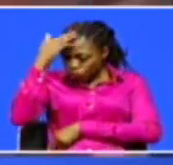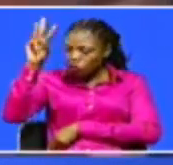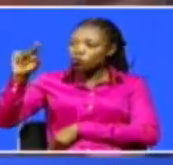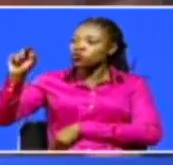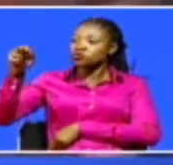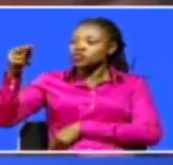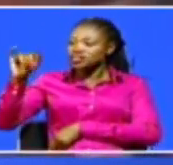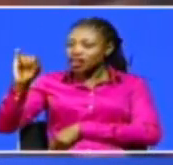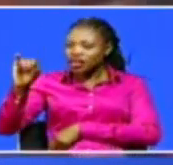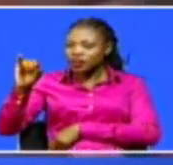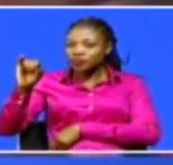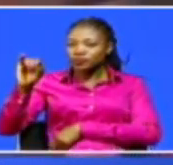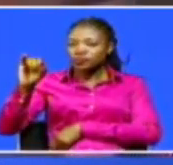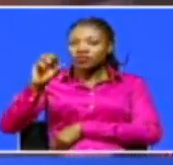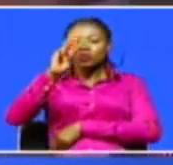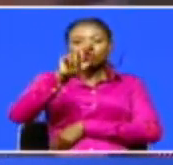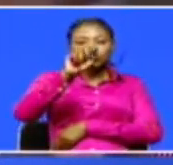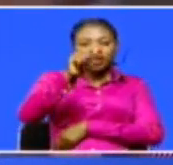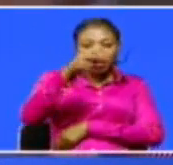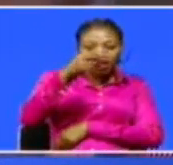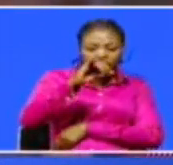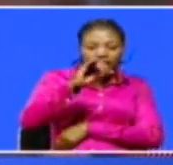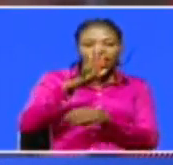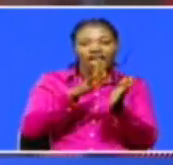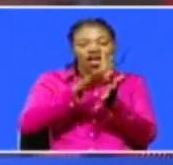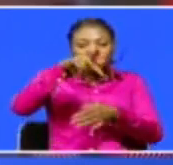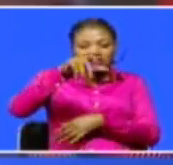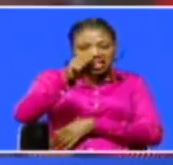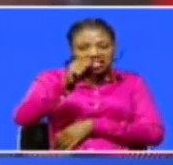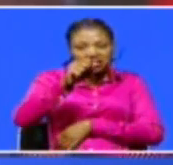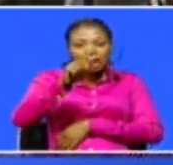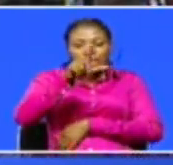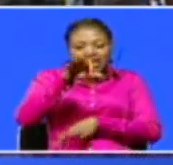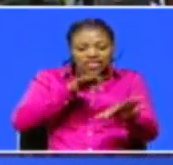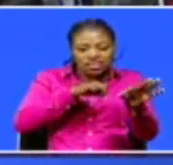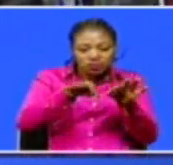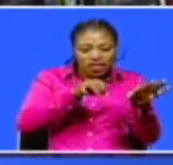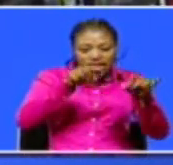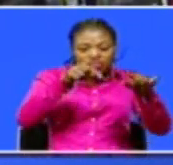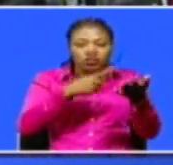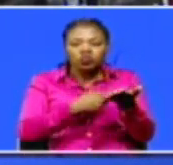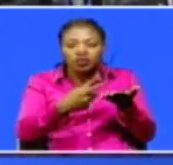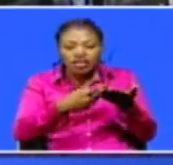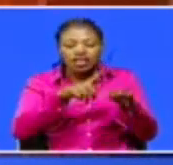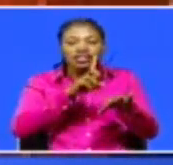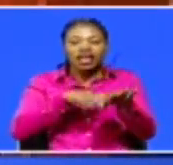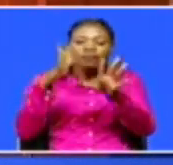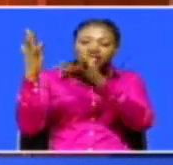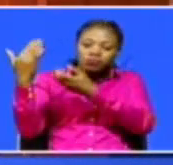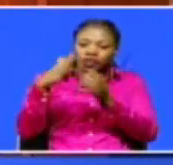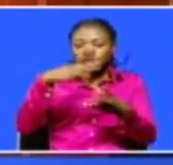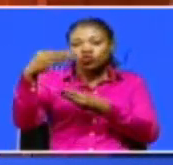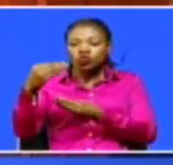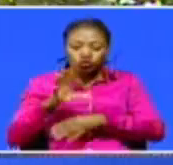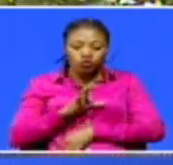Kagwe. Mutahi Kagwe and Susan Muchache may have some explanation to do this week when they're expected to appear before the